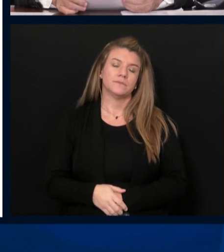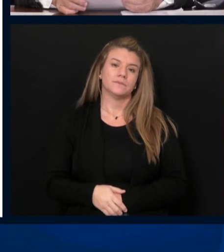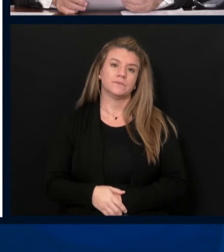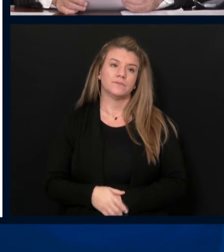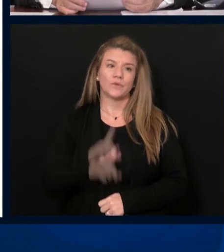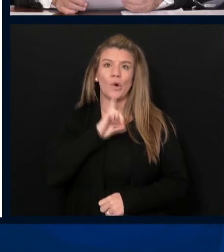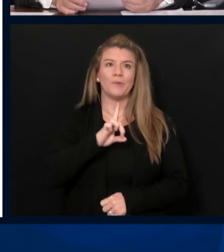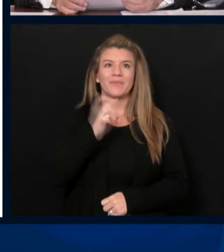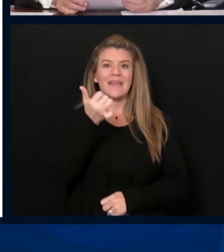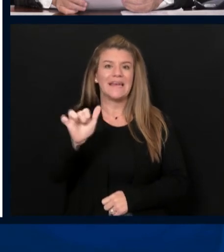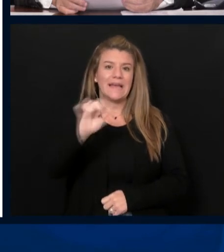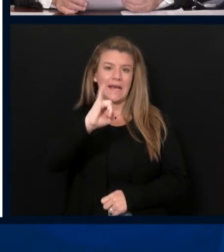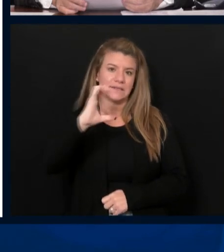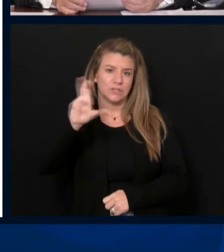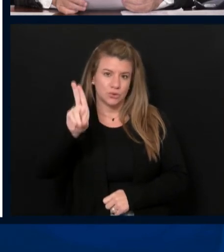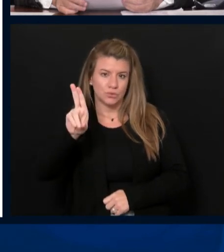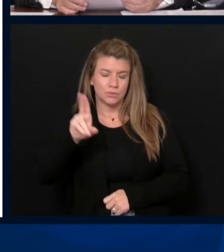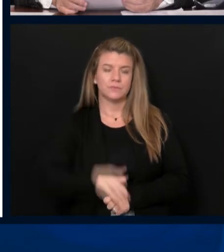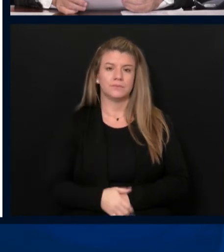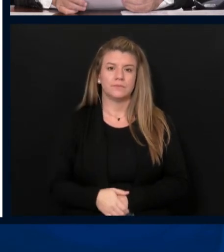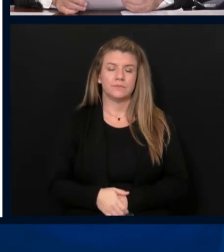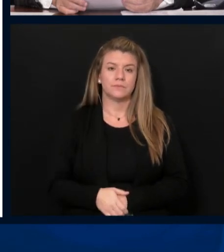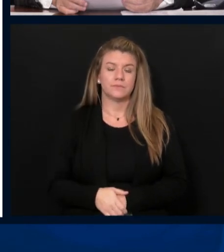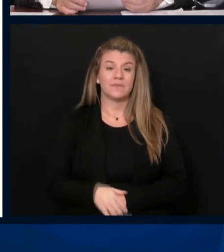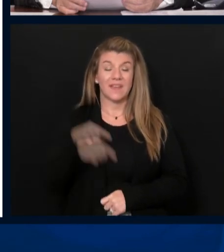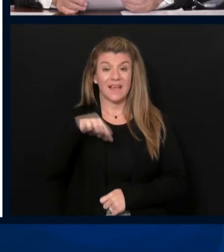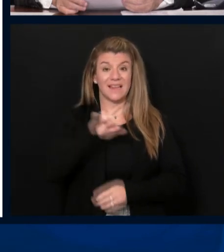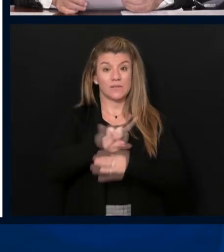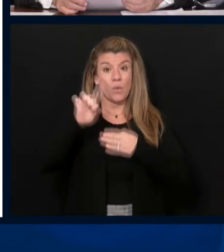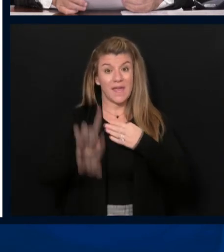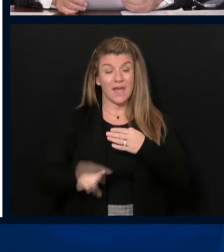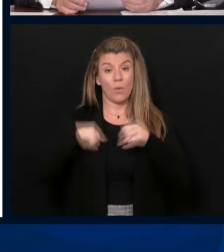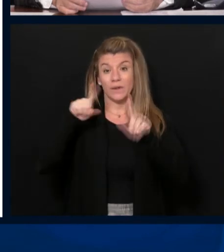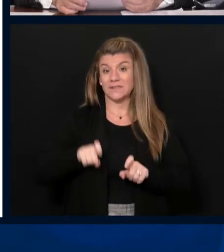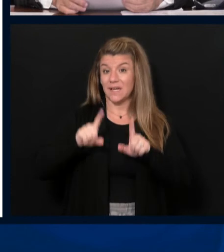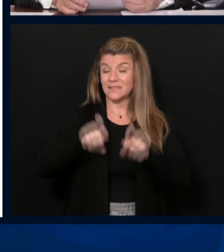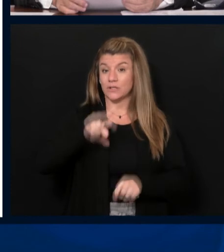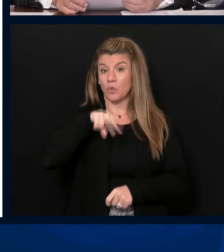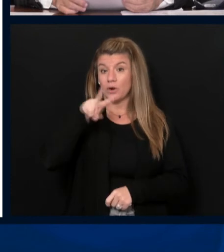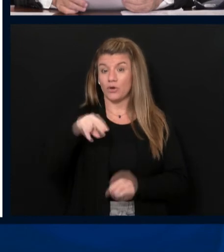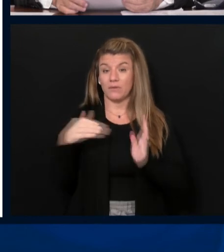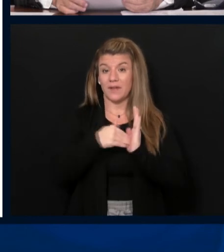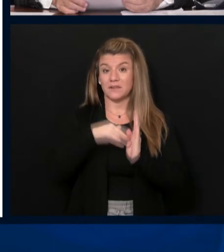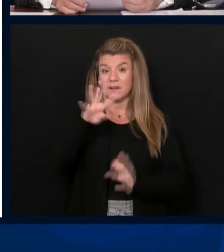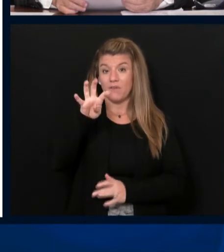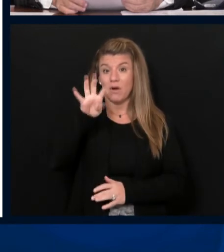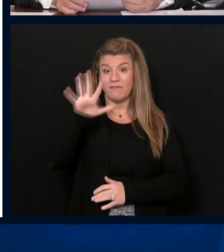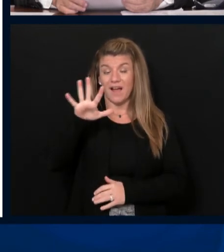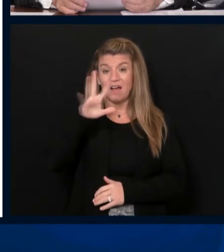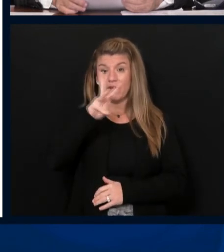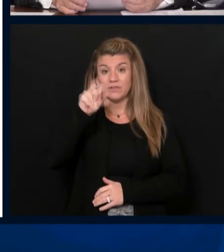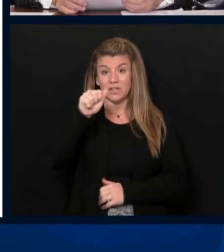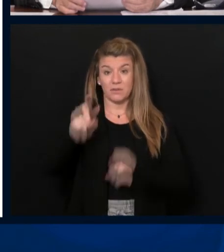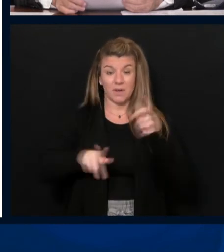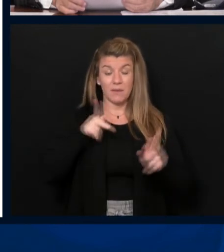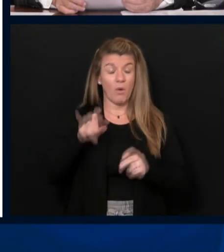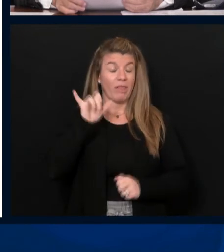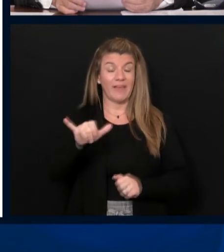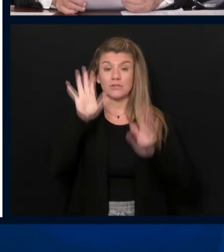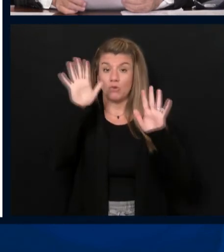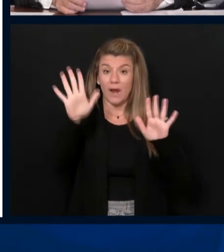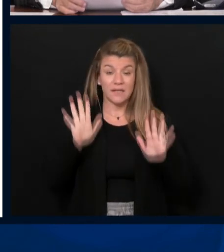or in the ICU. This weekend, we tested 22,405 West Virginians. That's